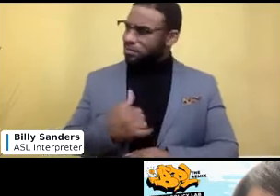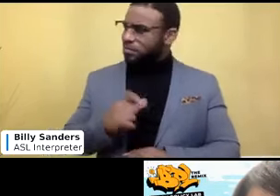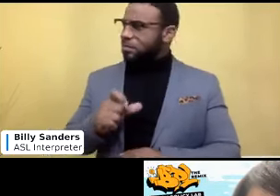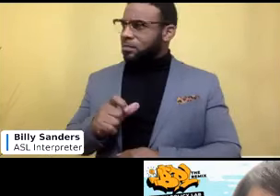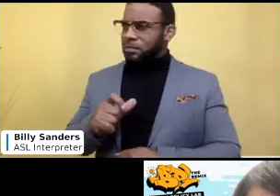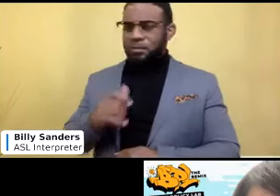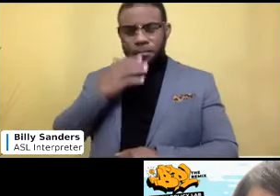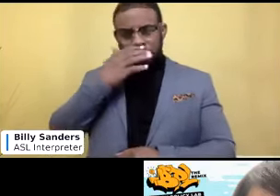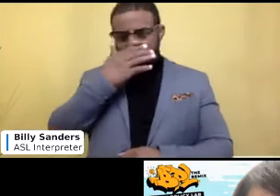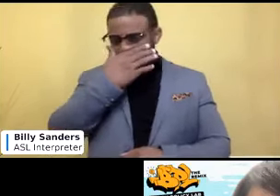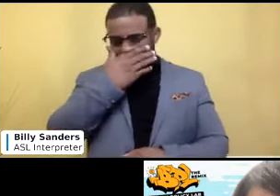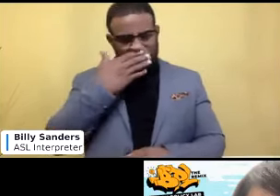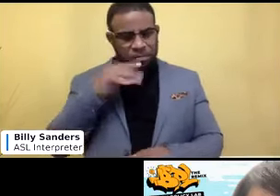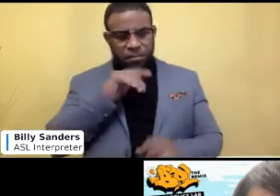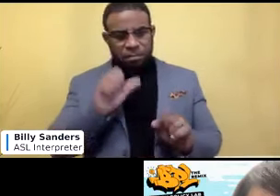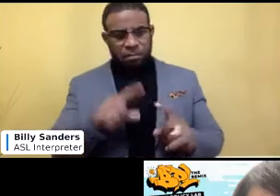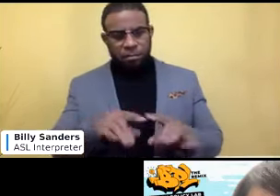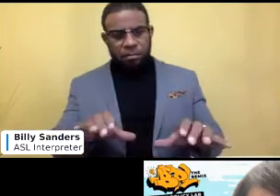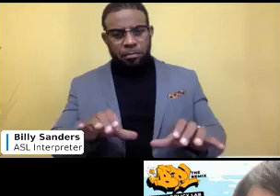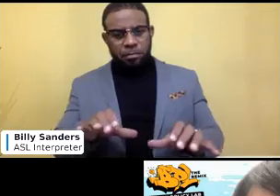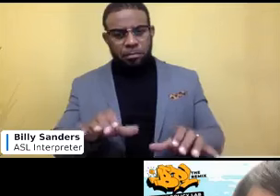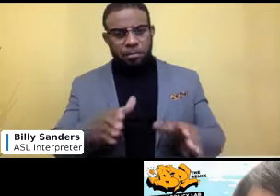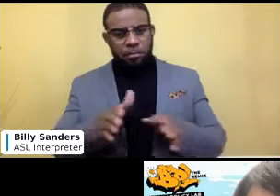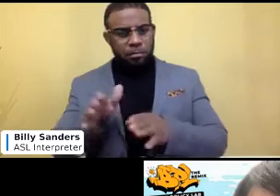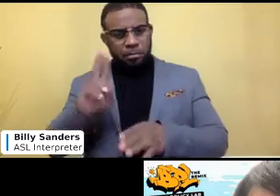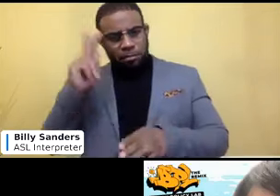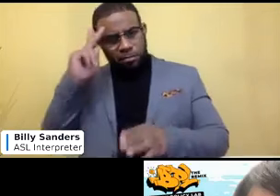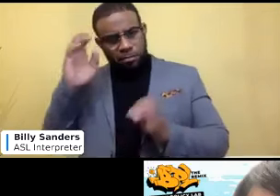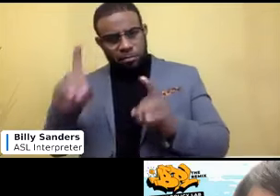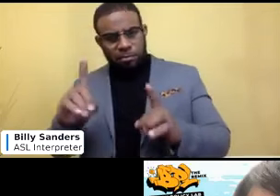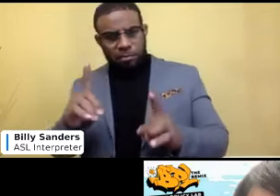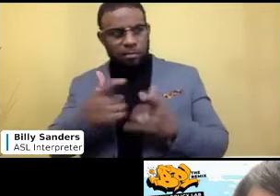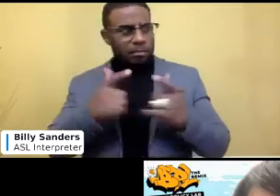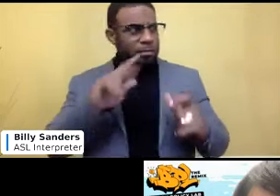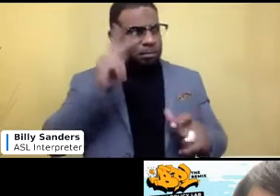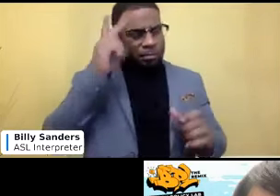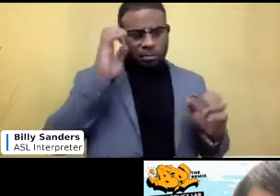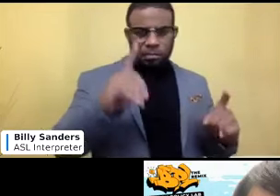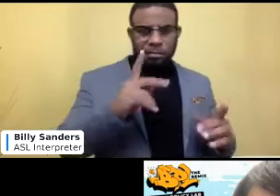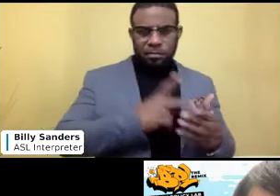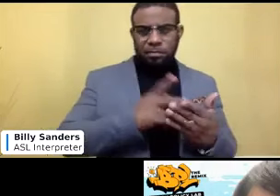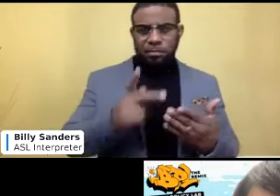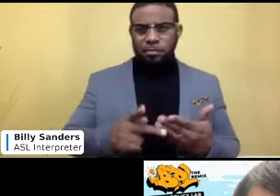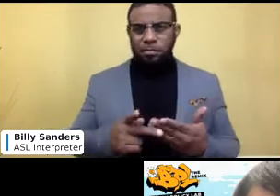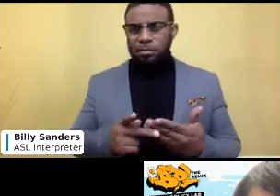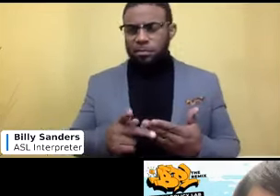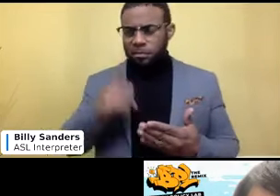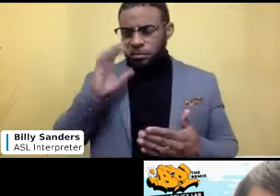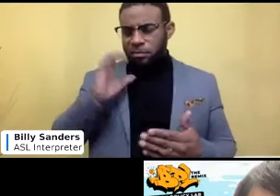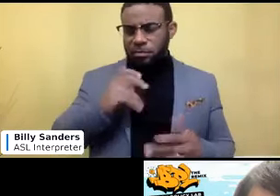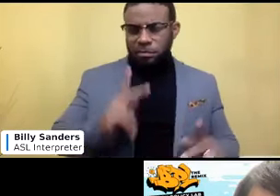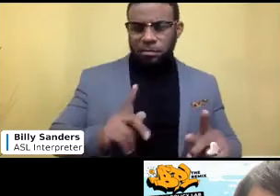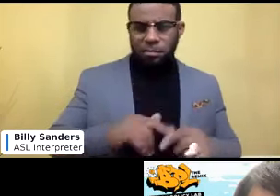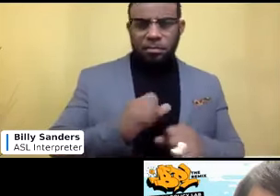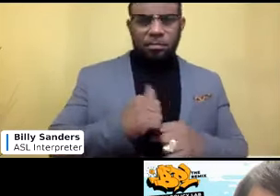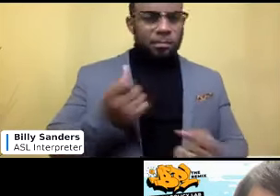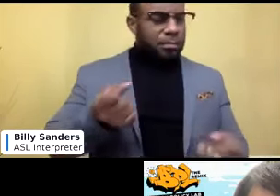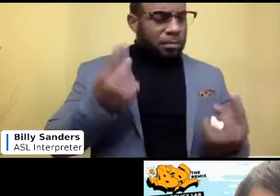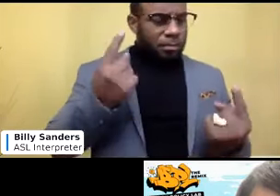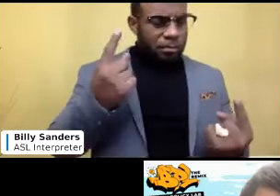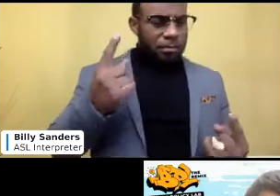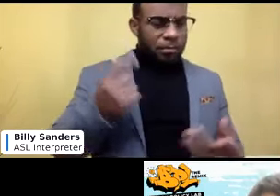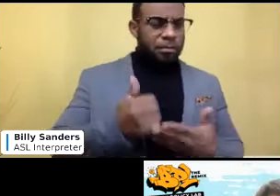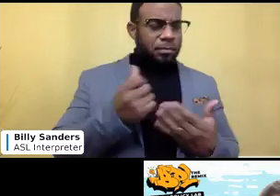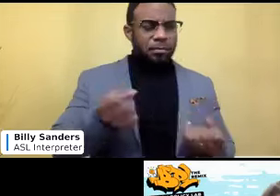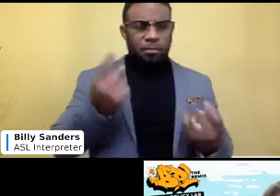have to be able to do wage political education, mass political education programs for our people to make us understand, help